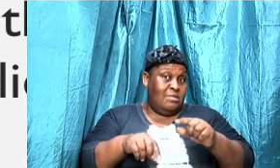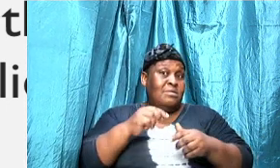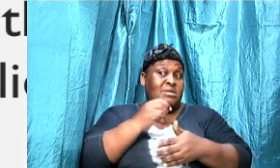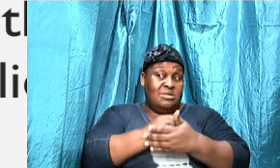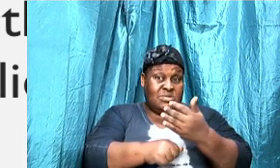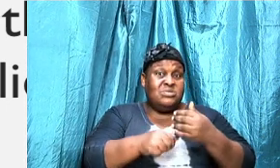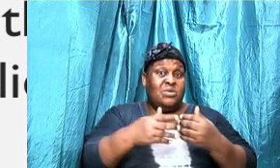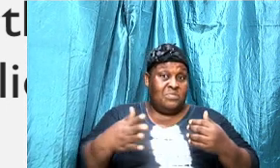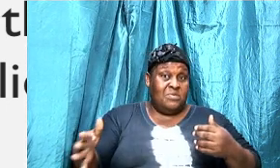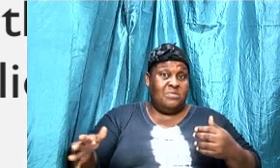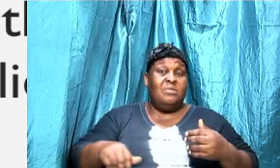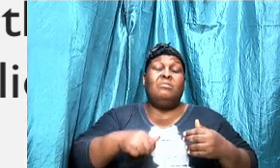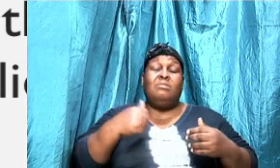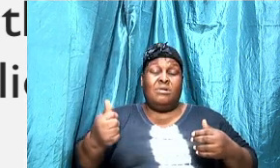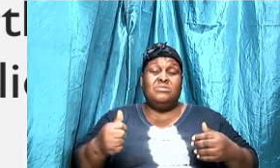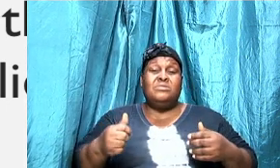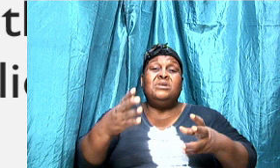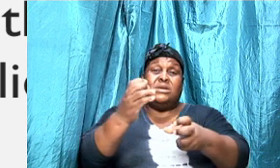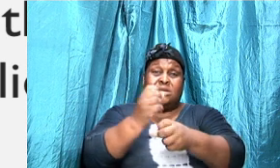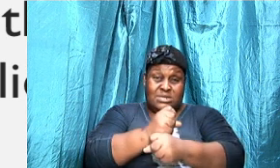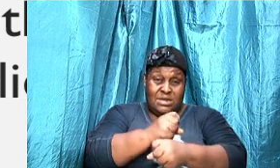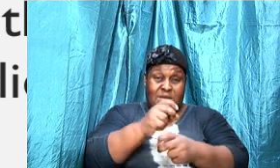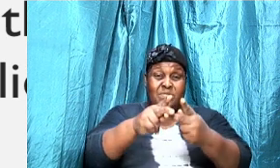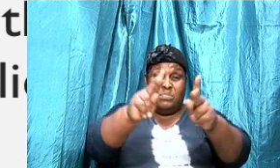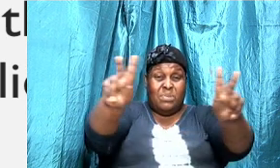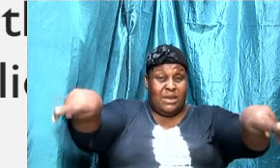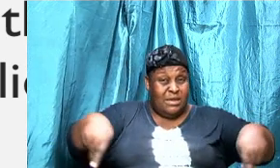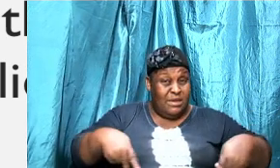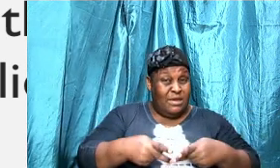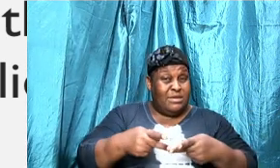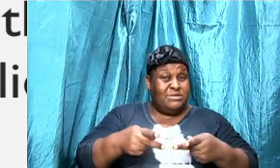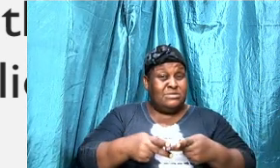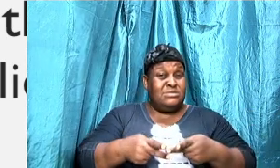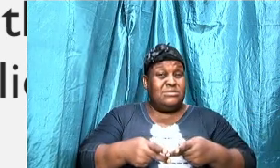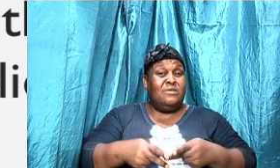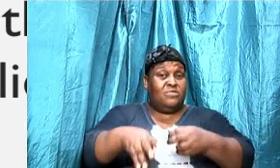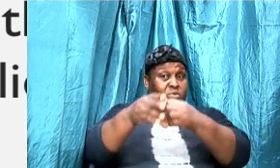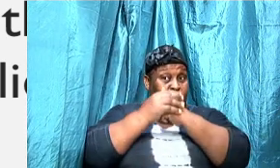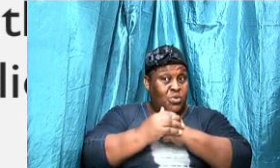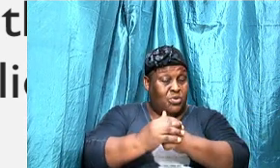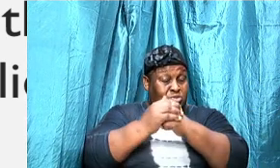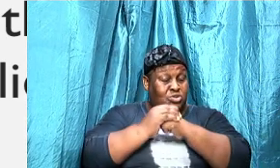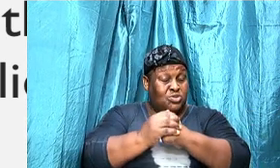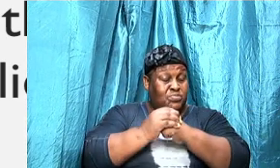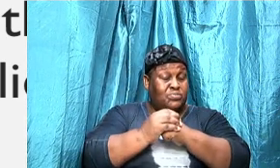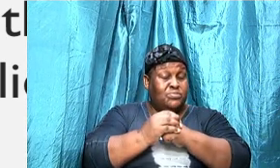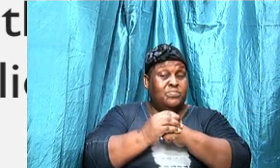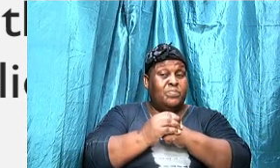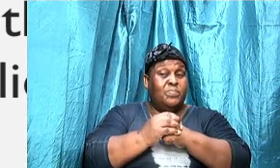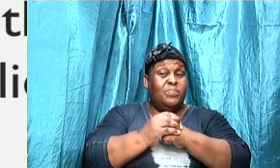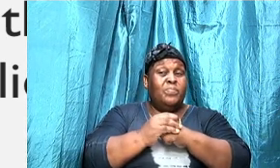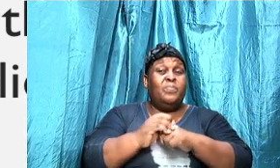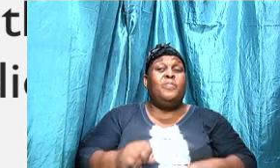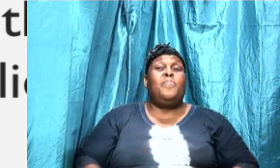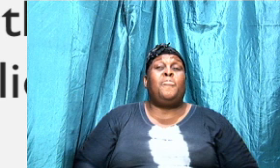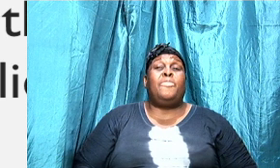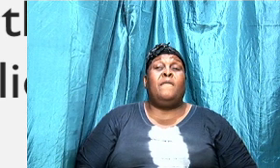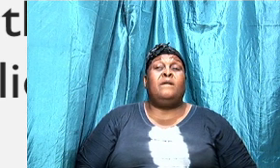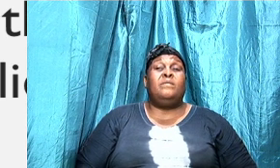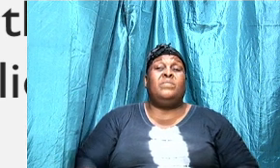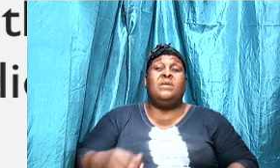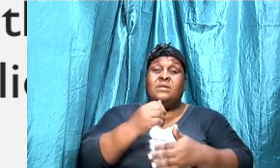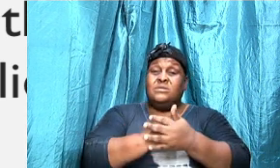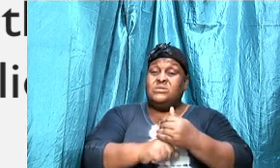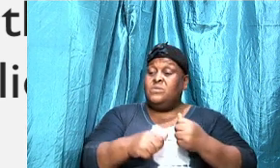So because they failed to give God the glory and the honor that is due unto his name, you know, something else took